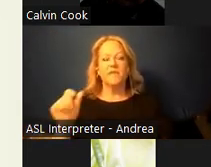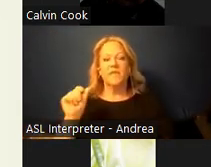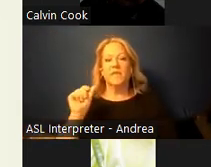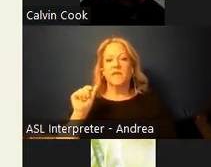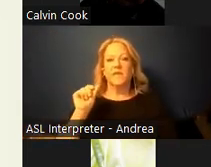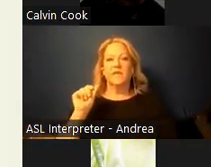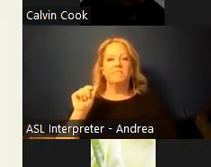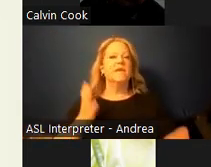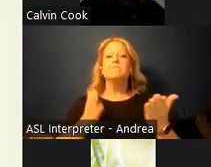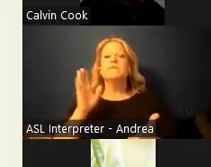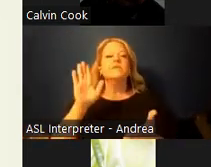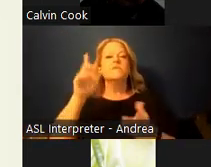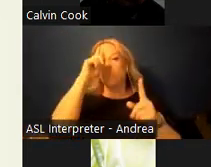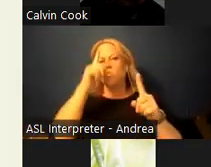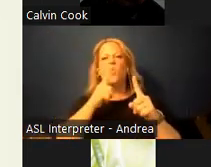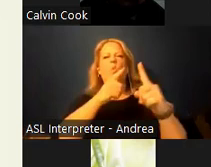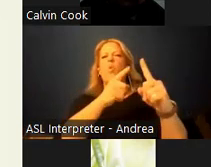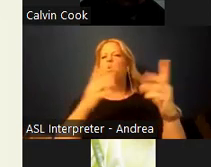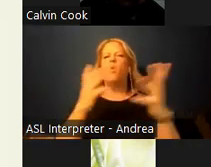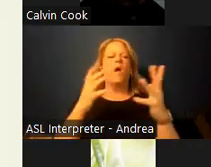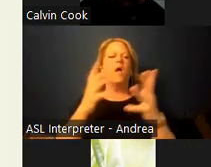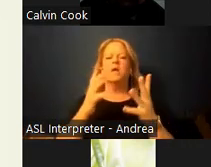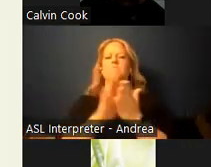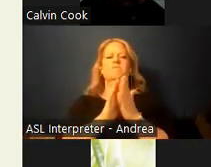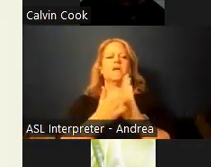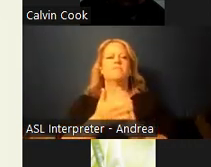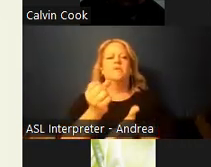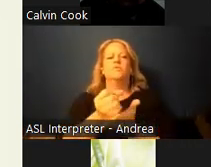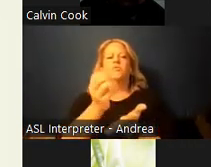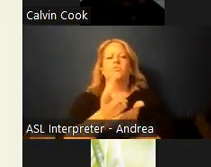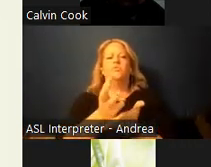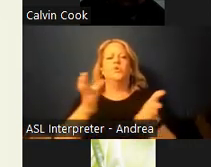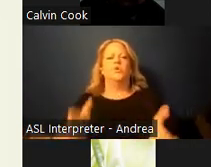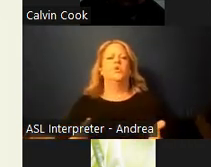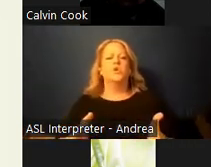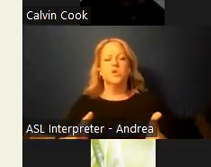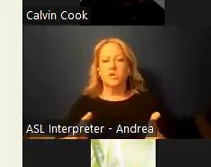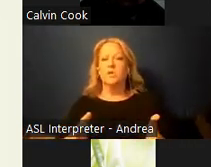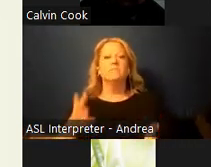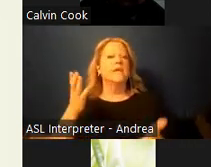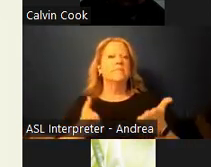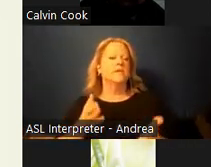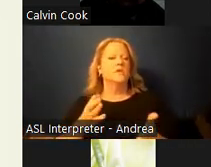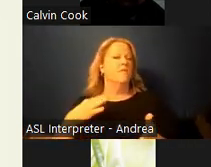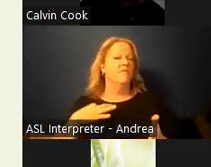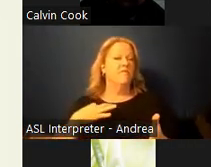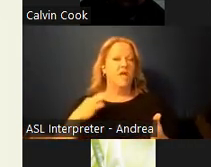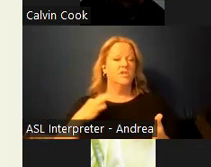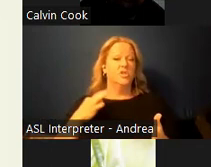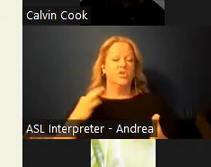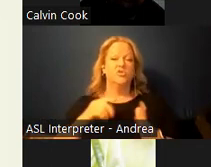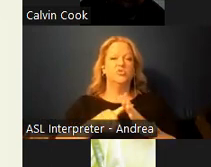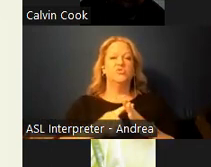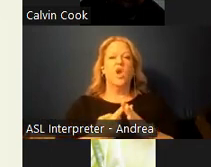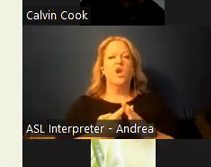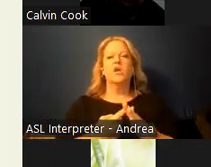dream is to be a social worker, you might be volunteering in organizations that involve social work. And so